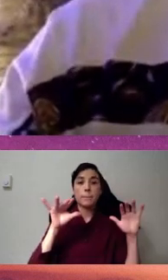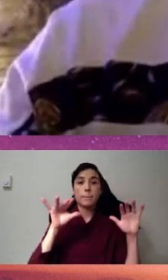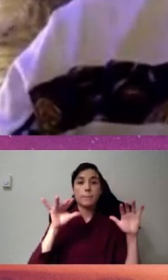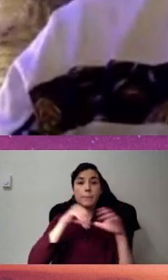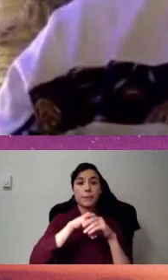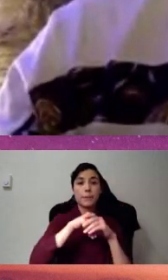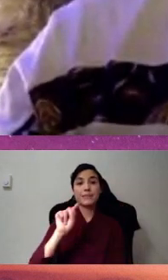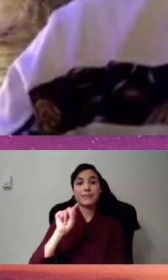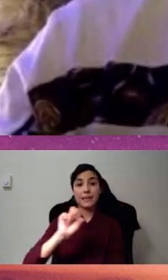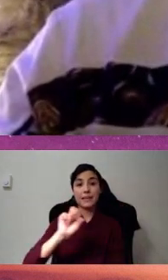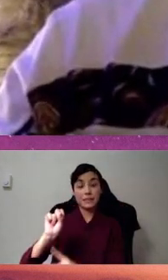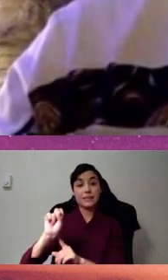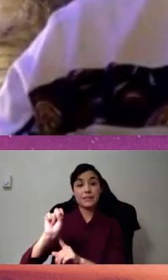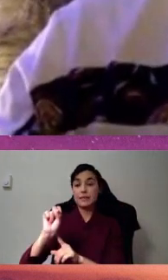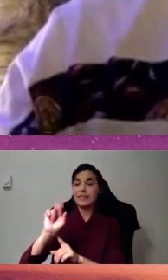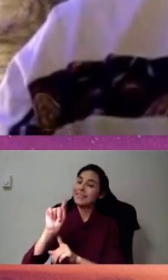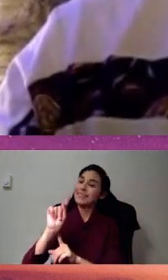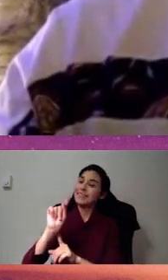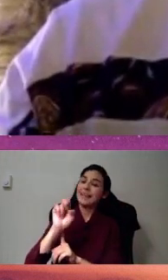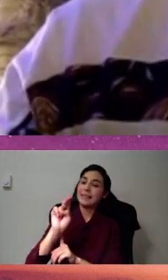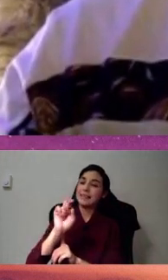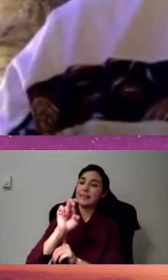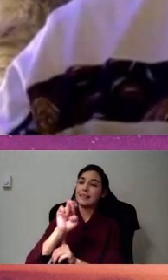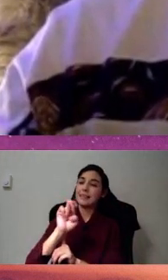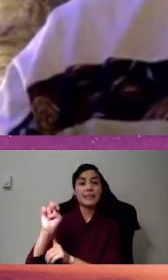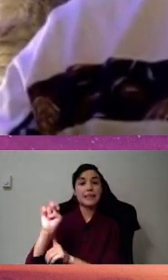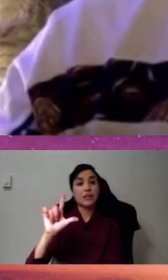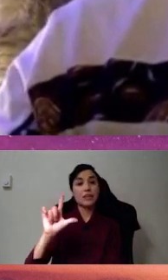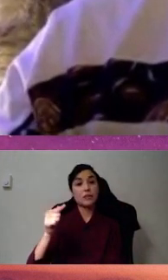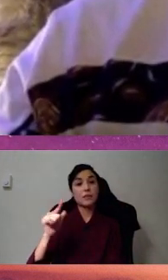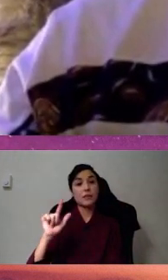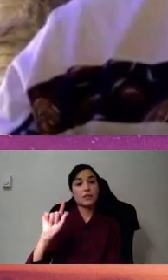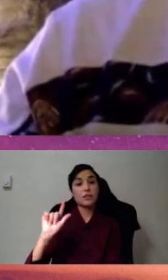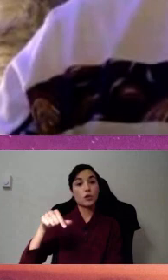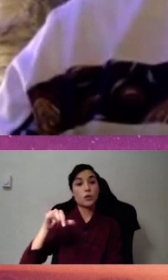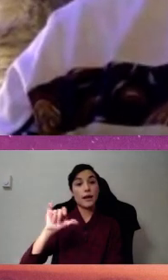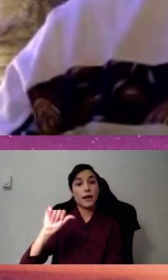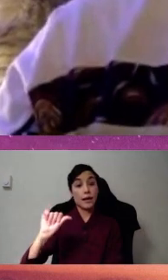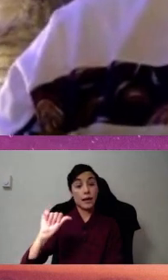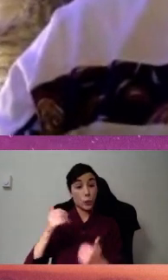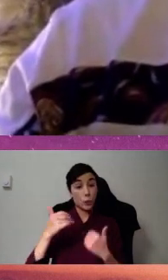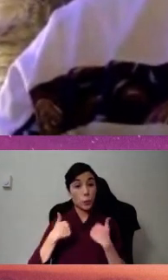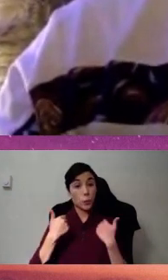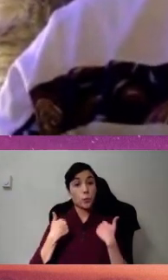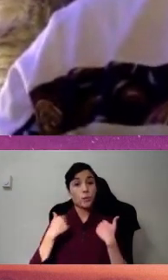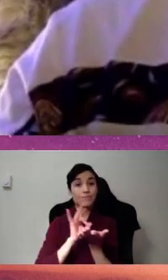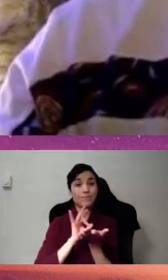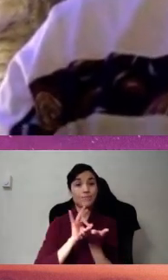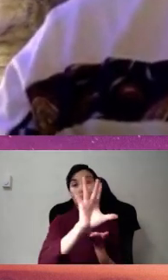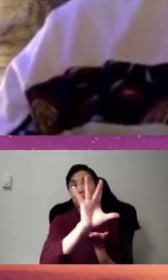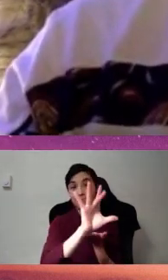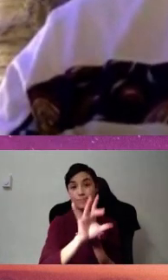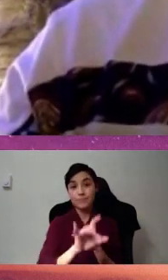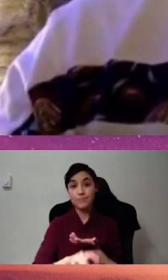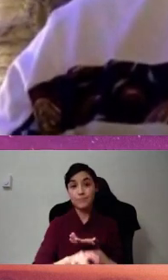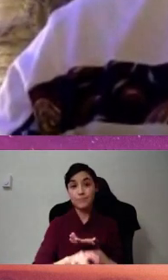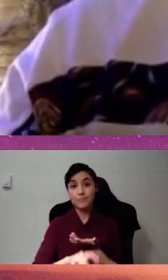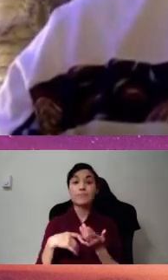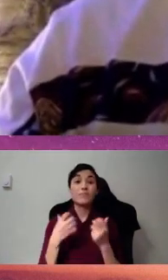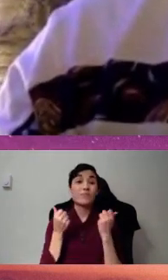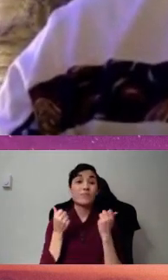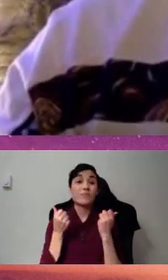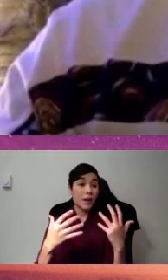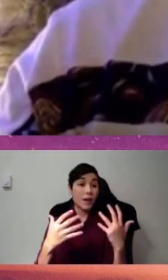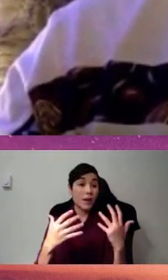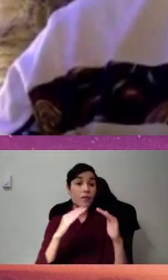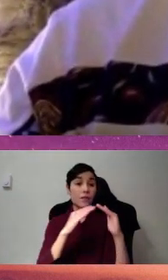LGBTQIA2S+ youth just being thrown to the streets. And a lot of the housing accommodations that were built for youth of